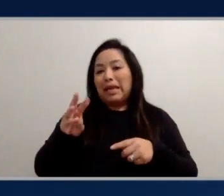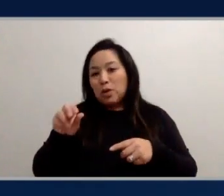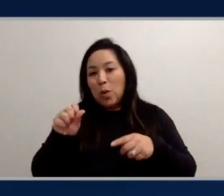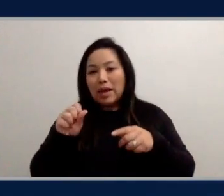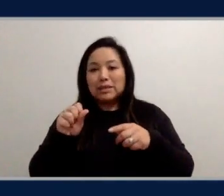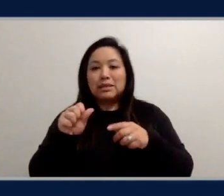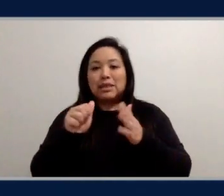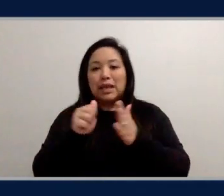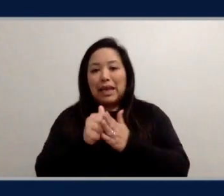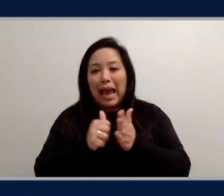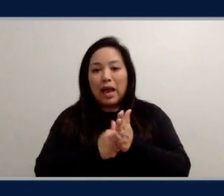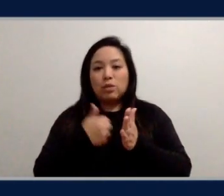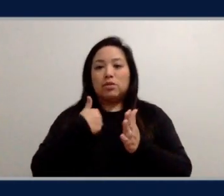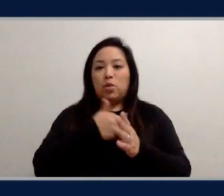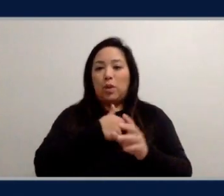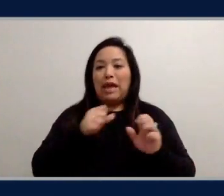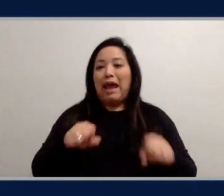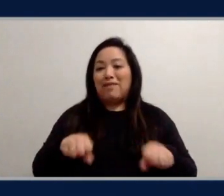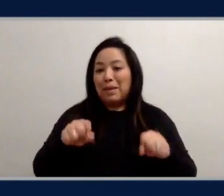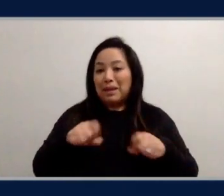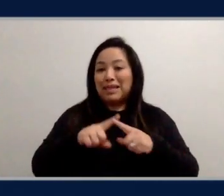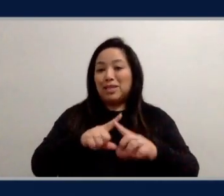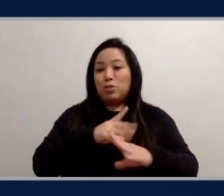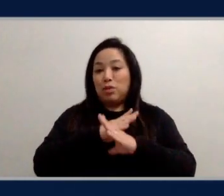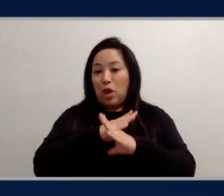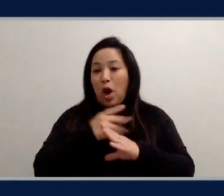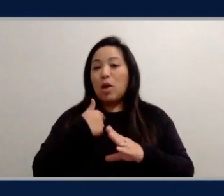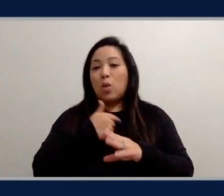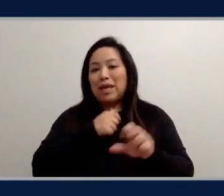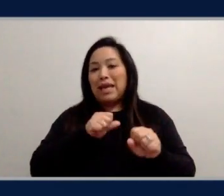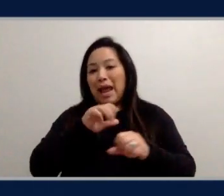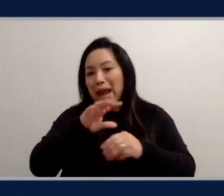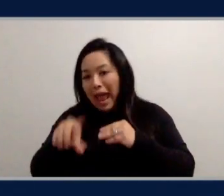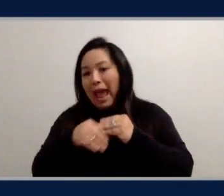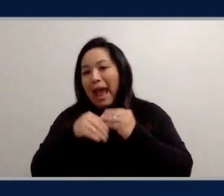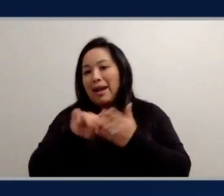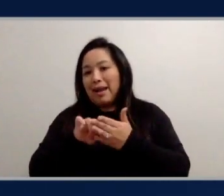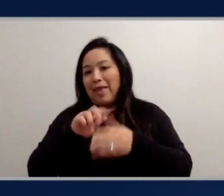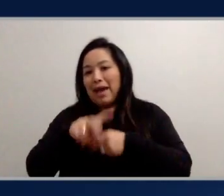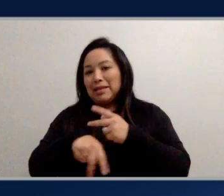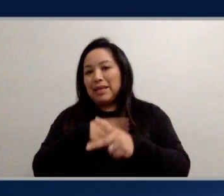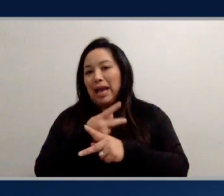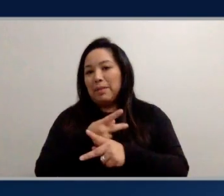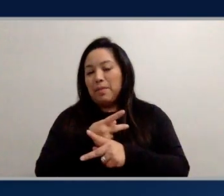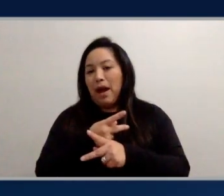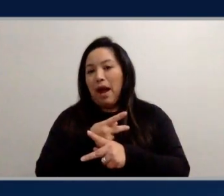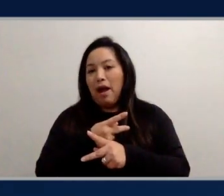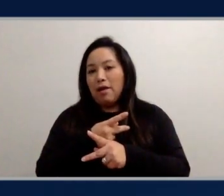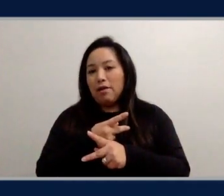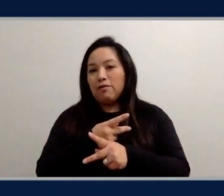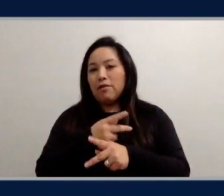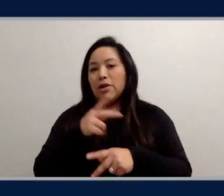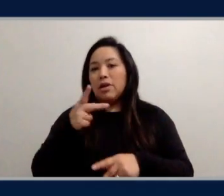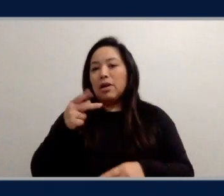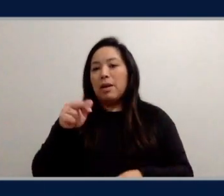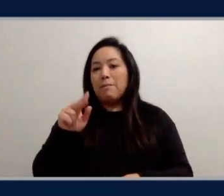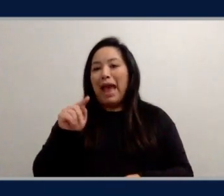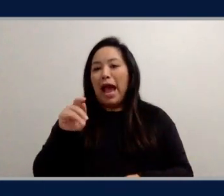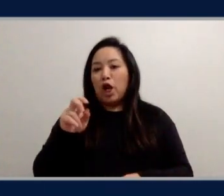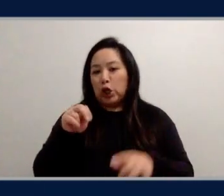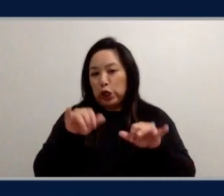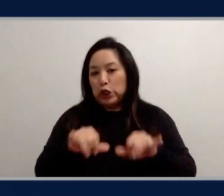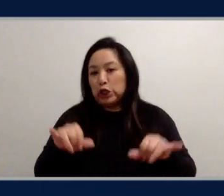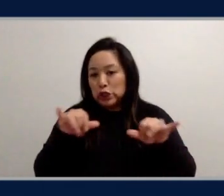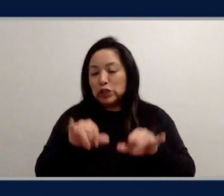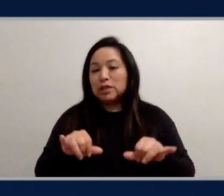into a lot of threat intelligence, we can quickly add these types of, let's call it, techniques or patterns and detect them